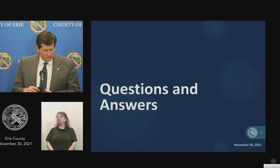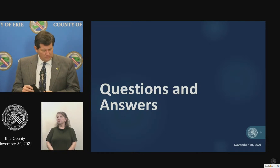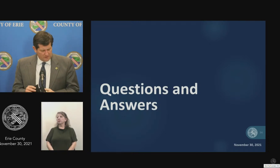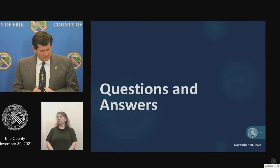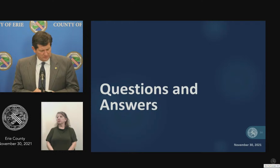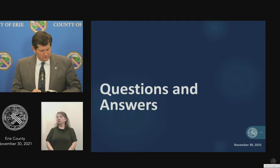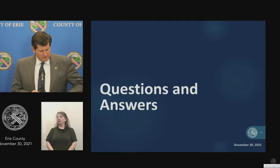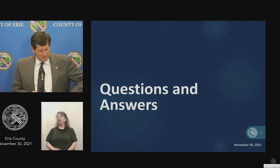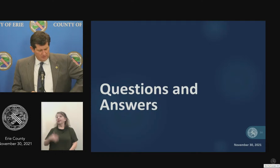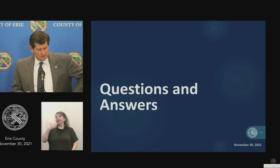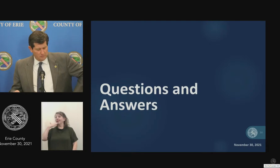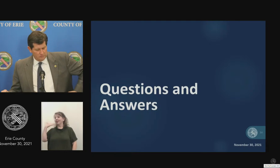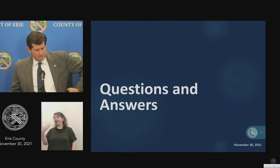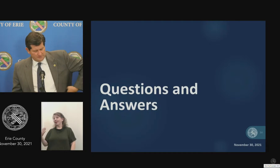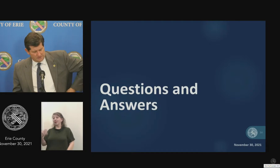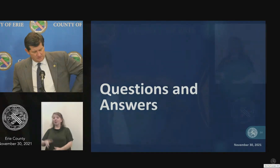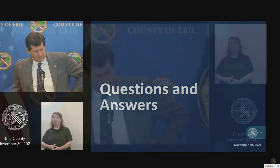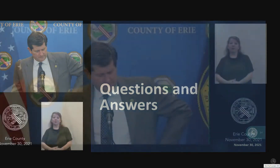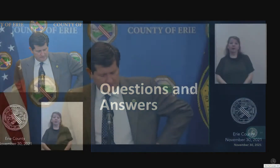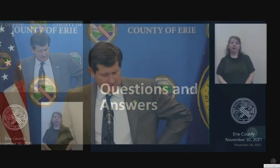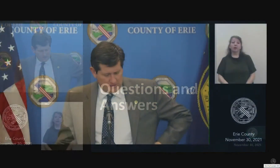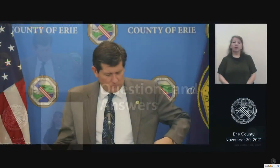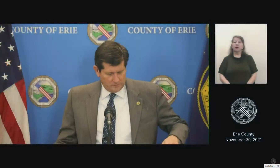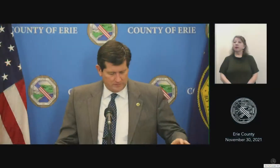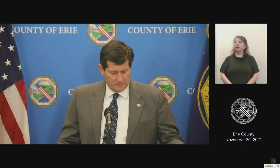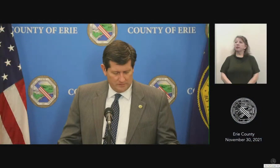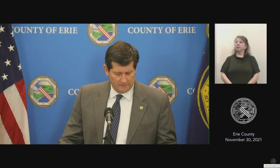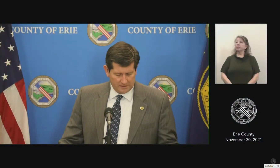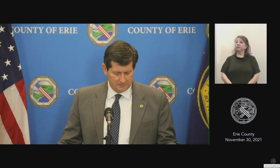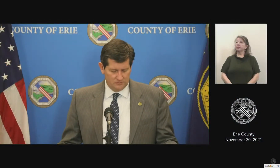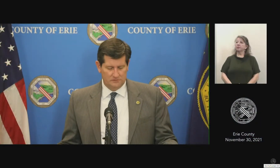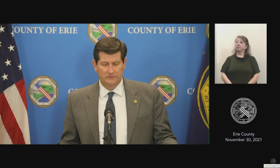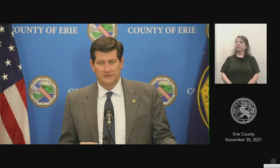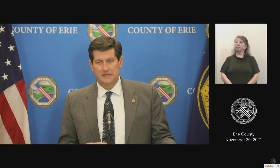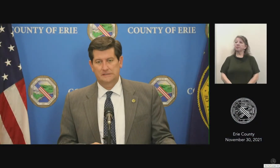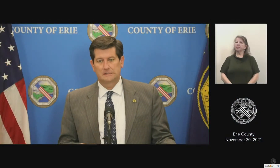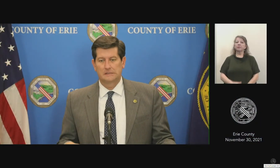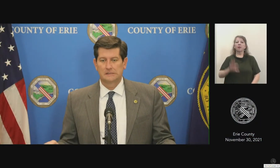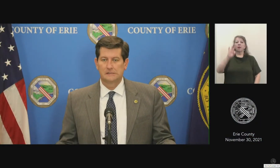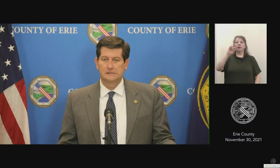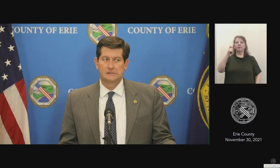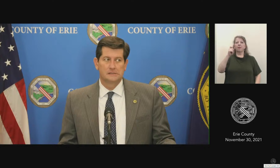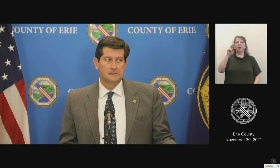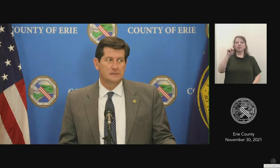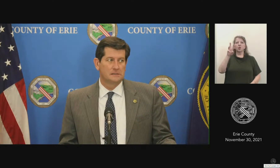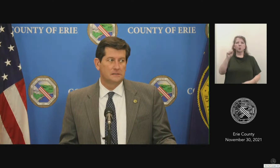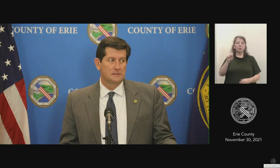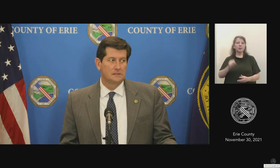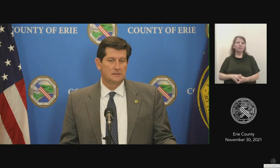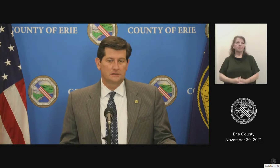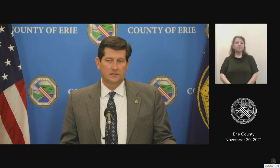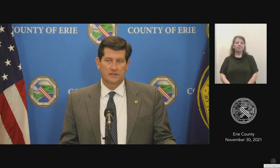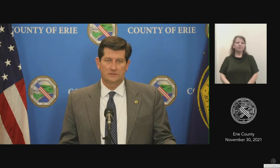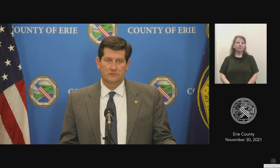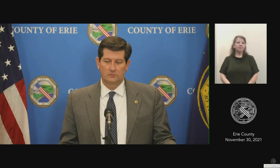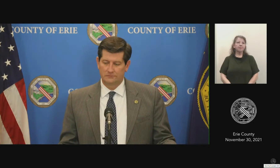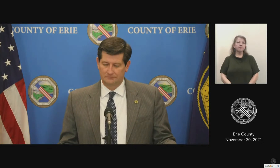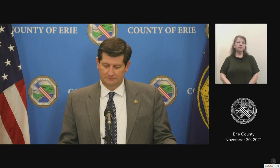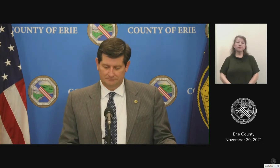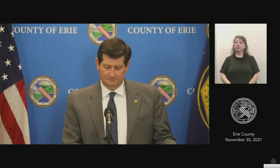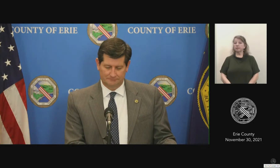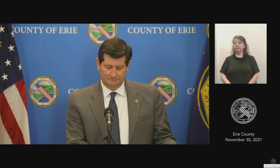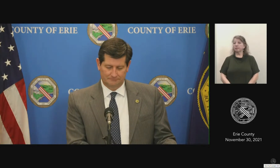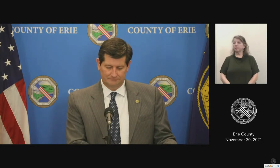Thank you, Dr. B. We will start off today with Fox News, Olivia Dance. Your line should be open.